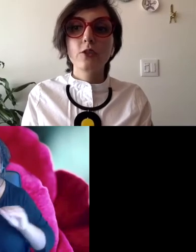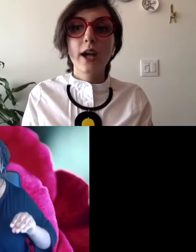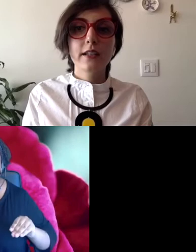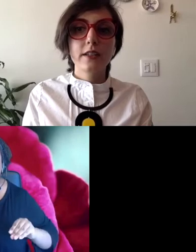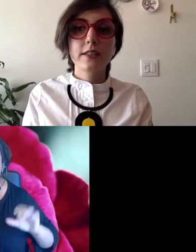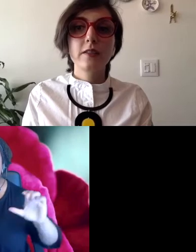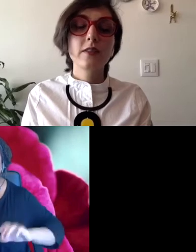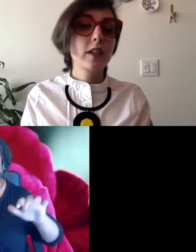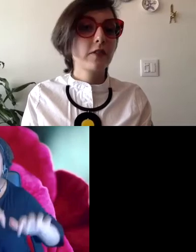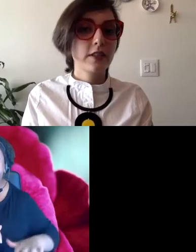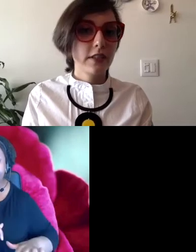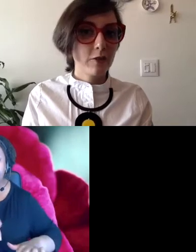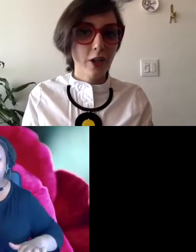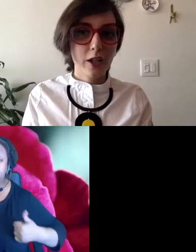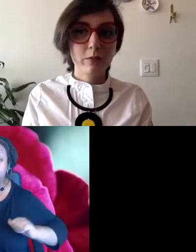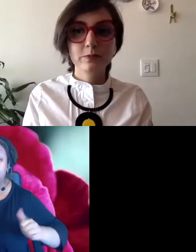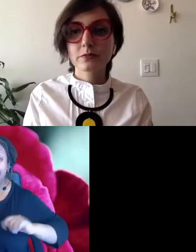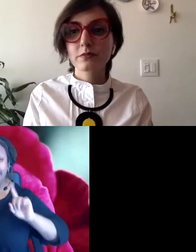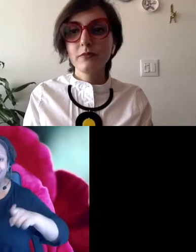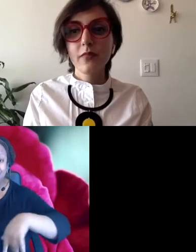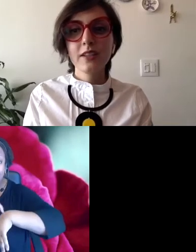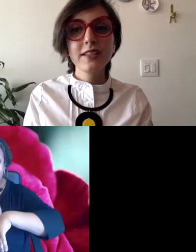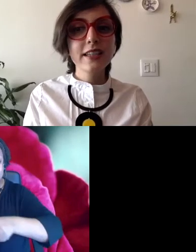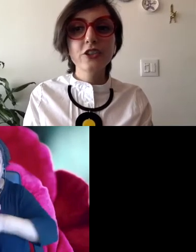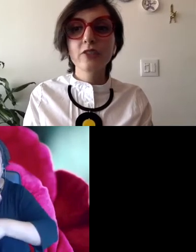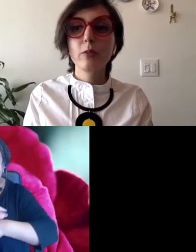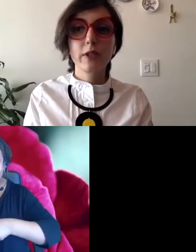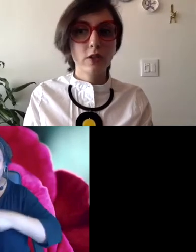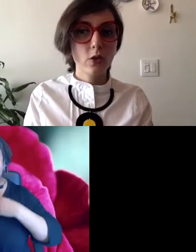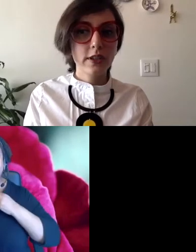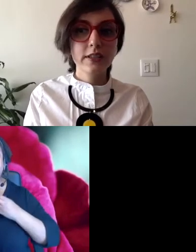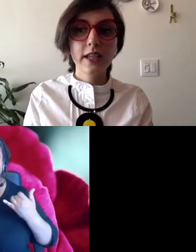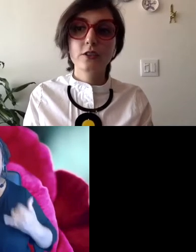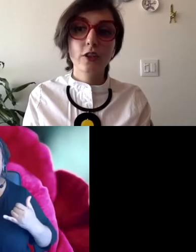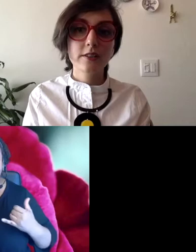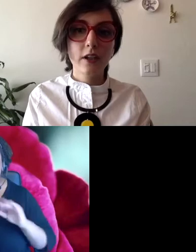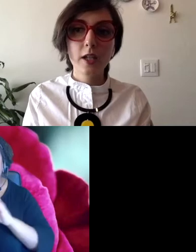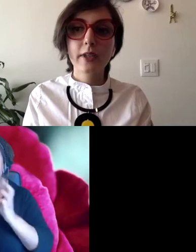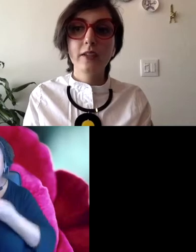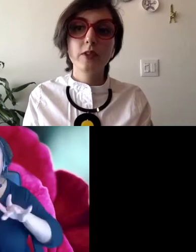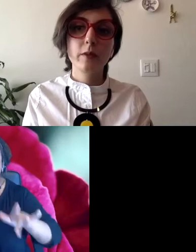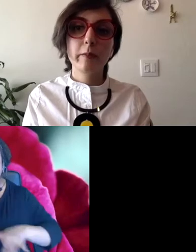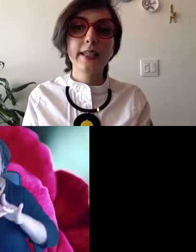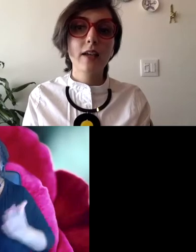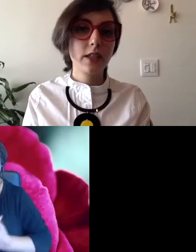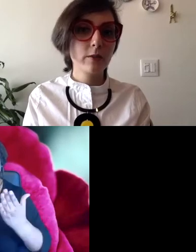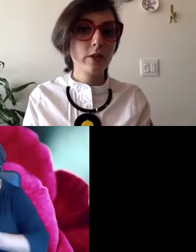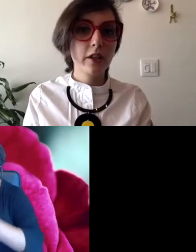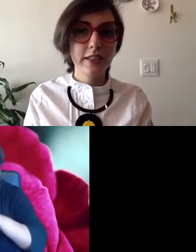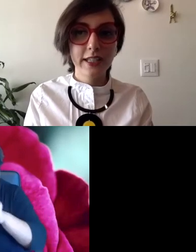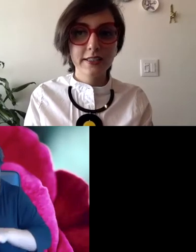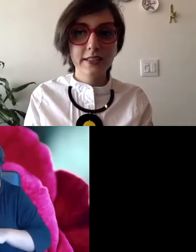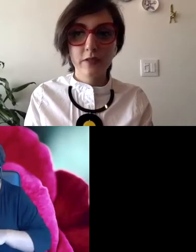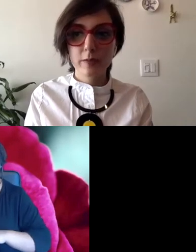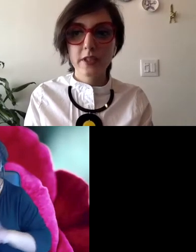will try to address it if there is enough time. This session will be recorded and transcribed and will be made available